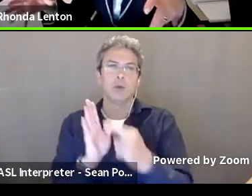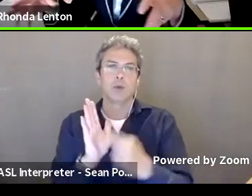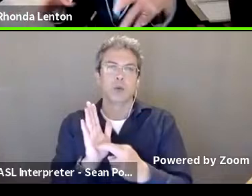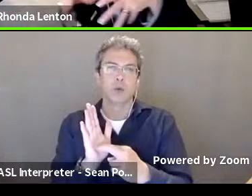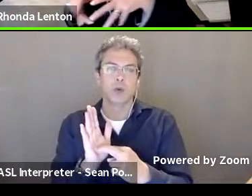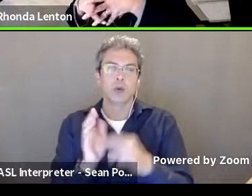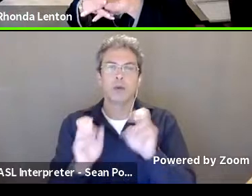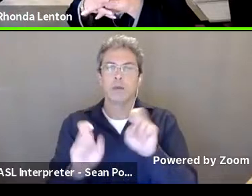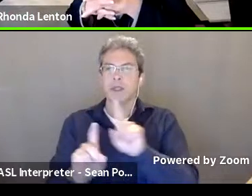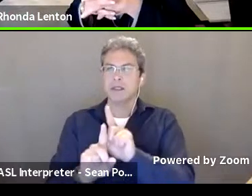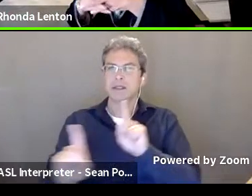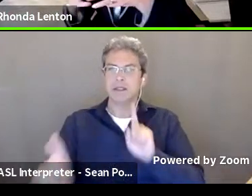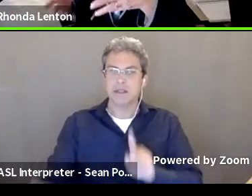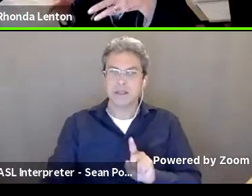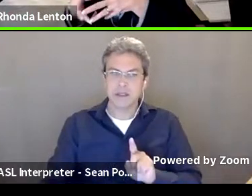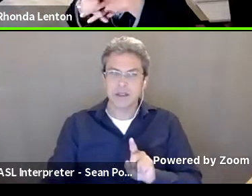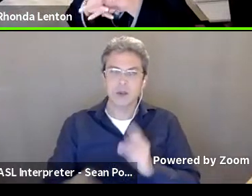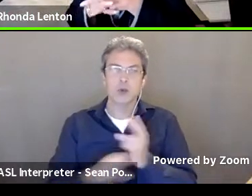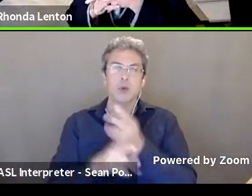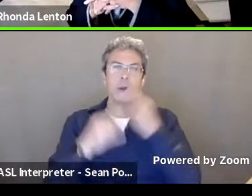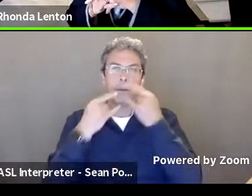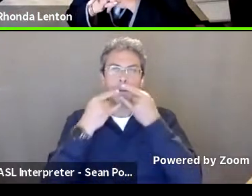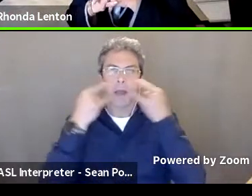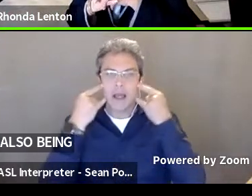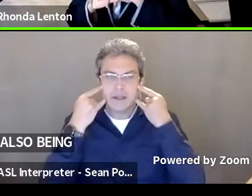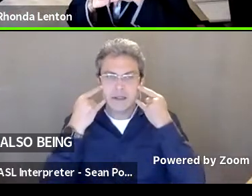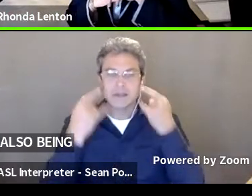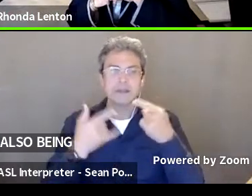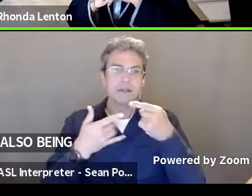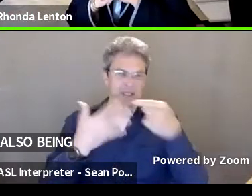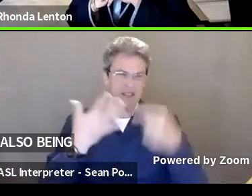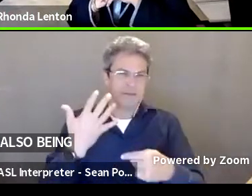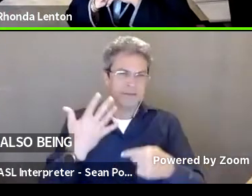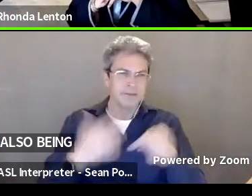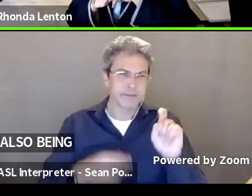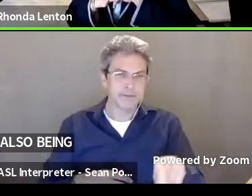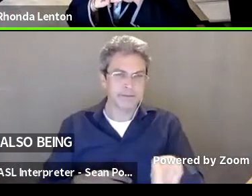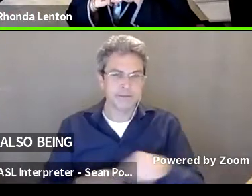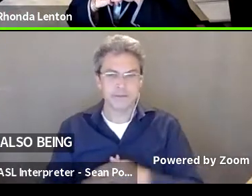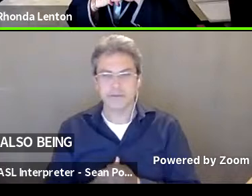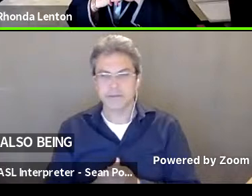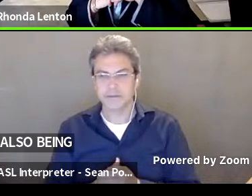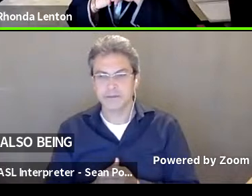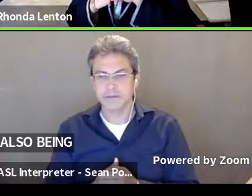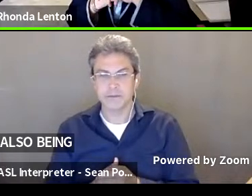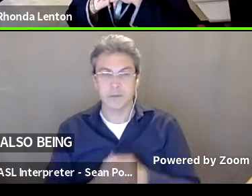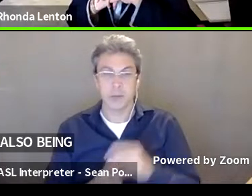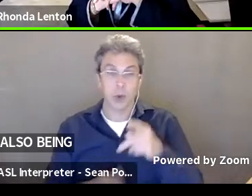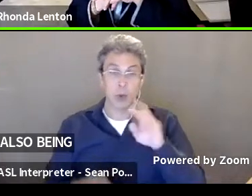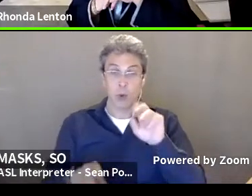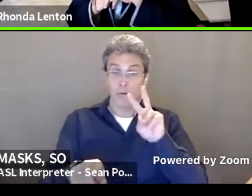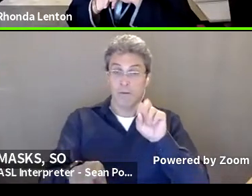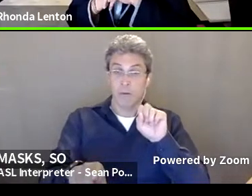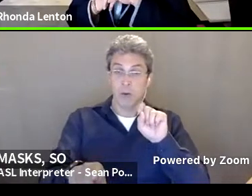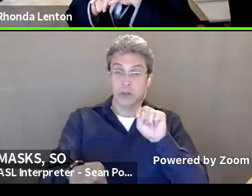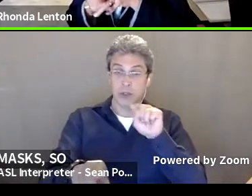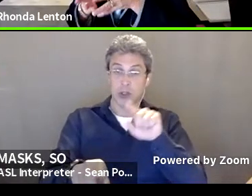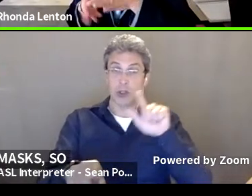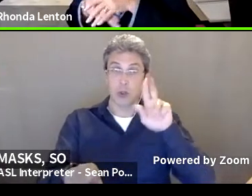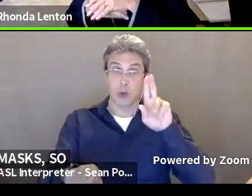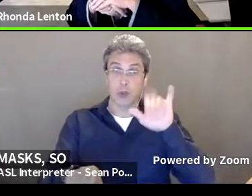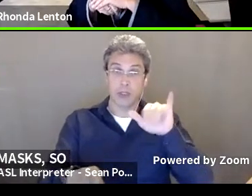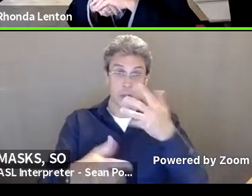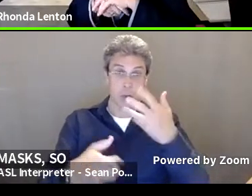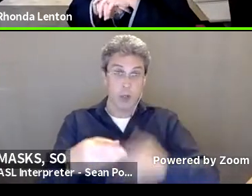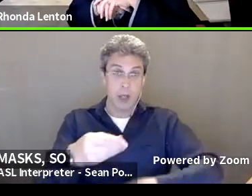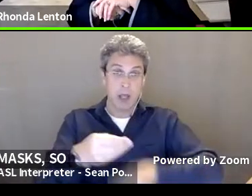social distancing, in terms of the use of masks and so forth. So I don't know whether or not the provost wants to add anything to that. I'd